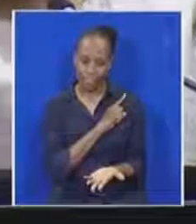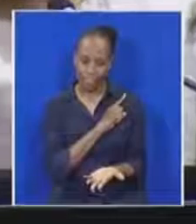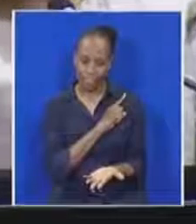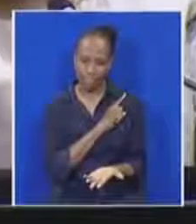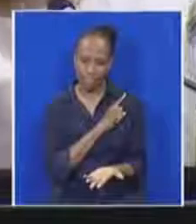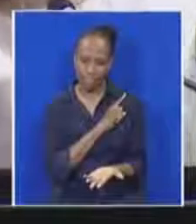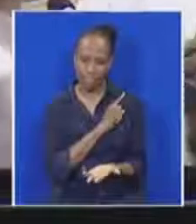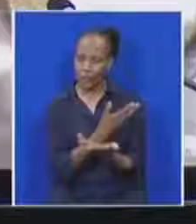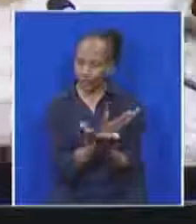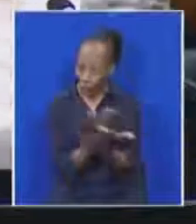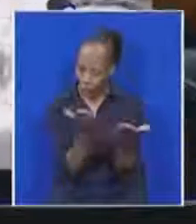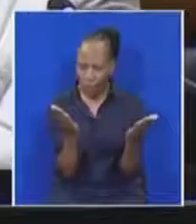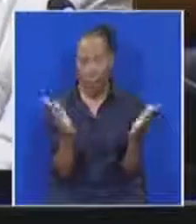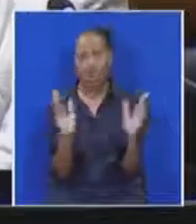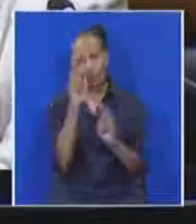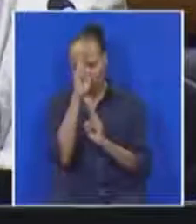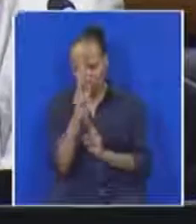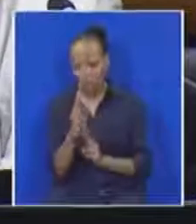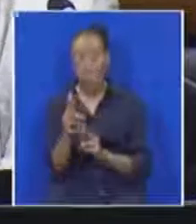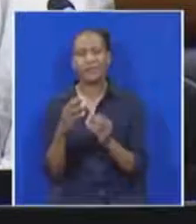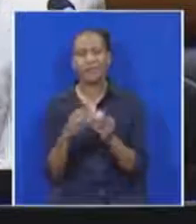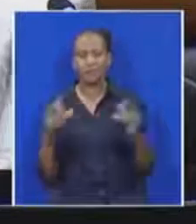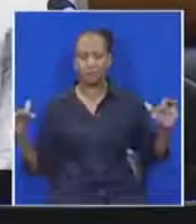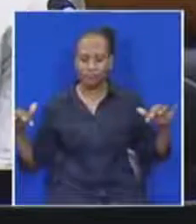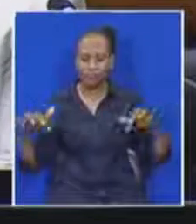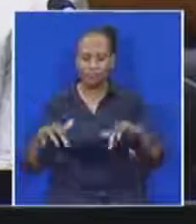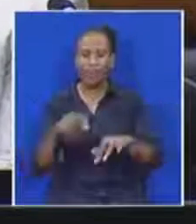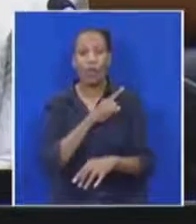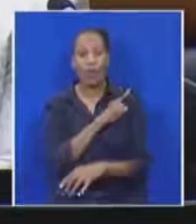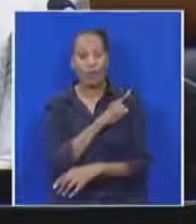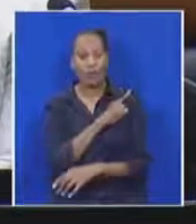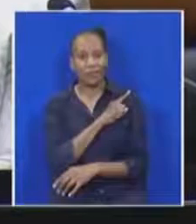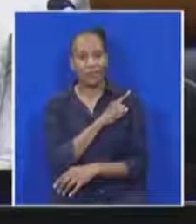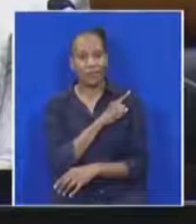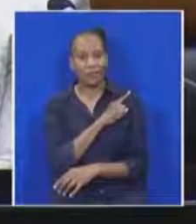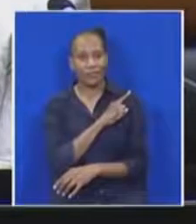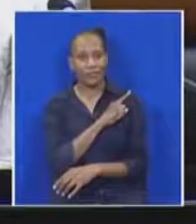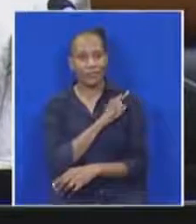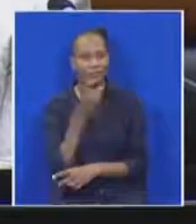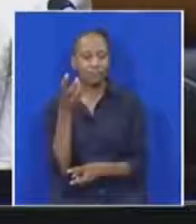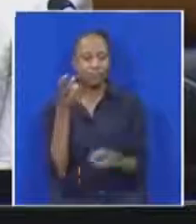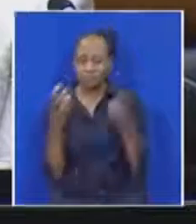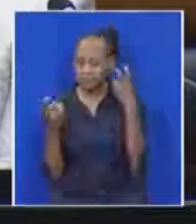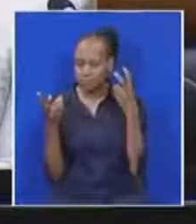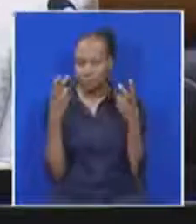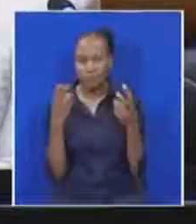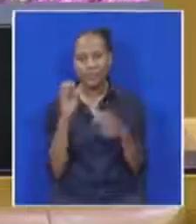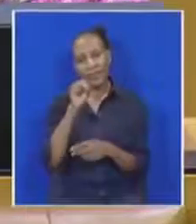all honorable members who are here in this house have come to listen to the State of the Nation address.